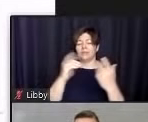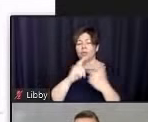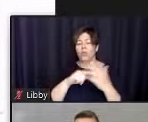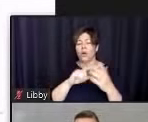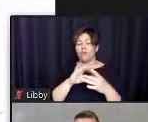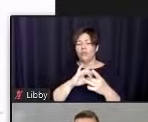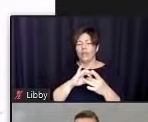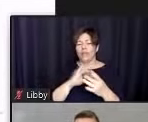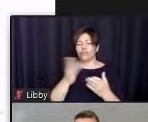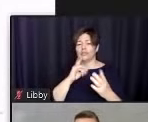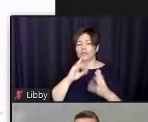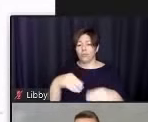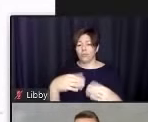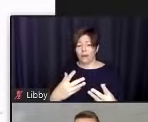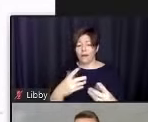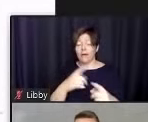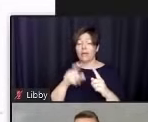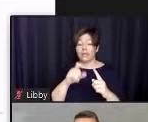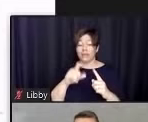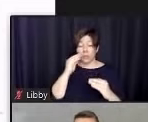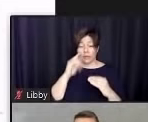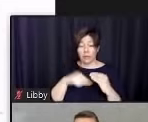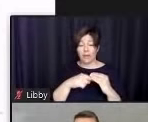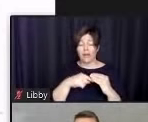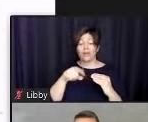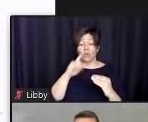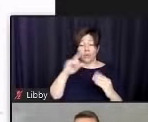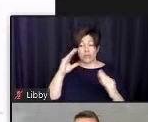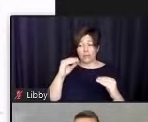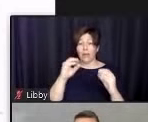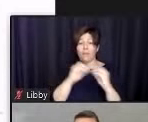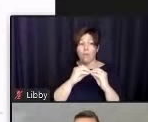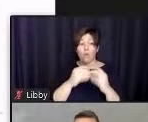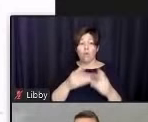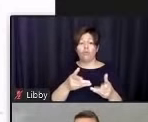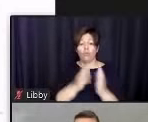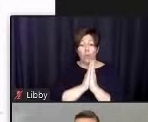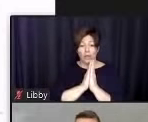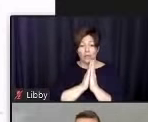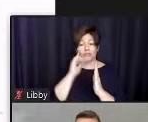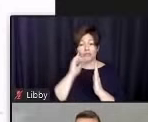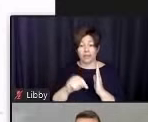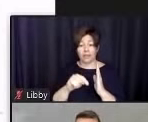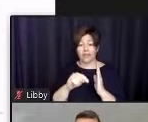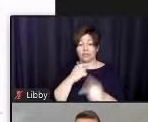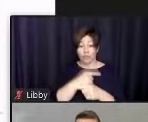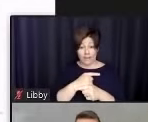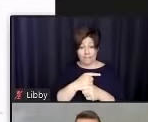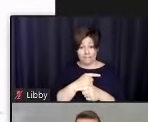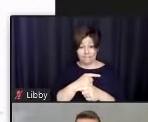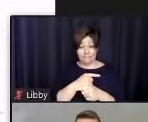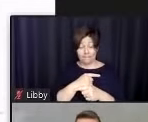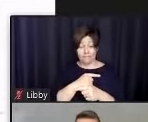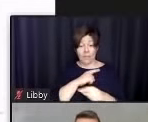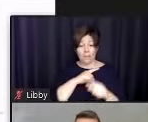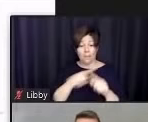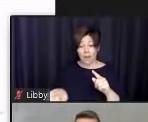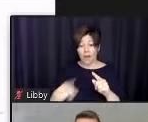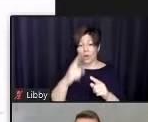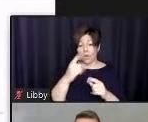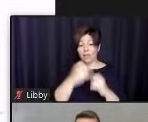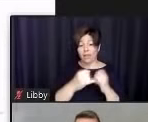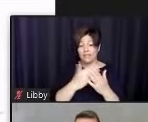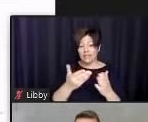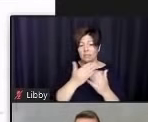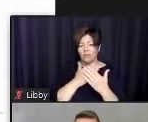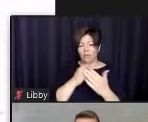this. But what we need to think about this is that you're going to expect more requests for this. This should be something, right? But one, the last thing before I